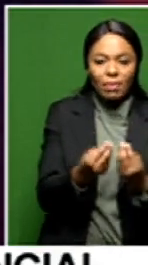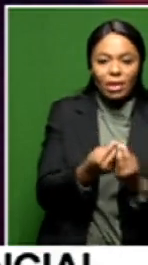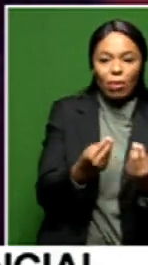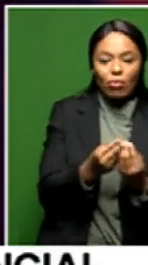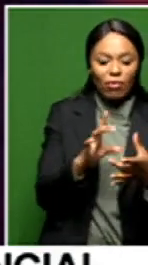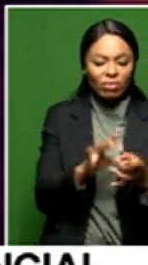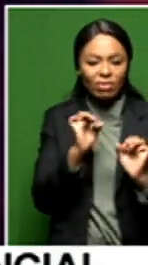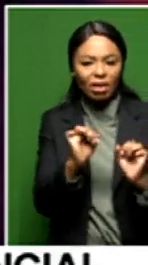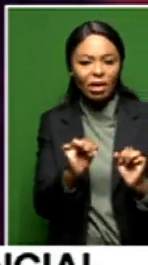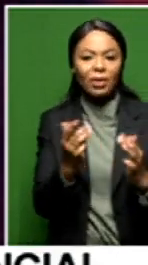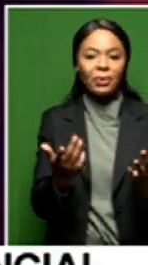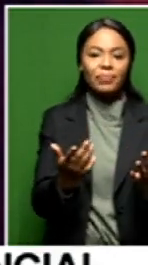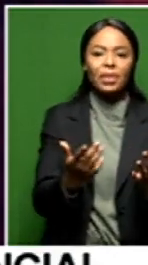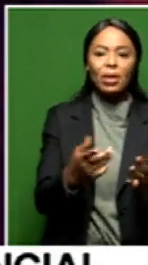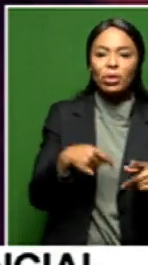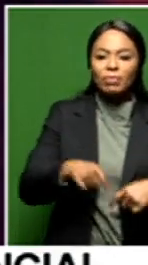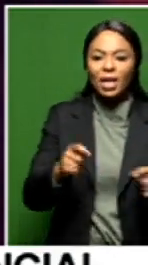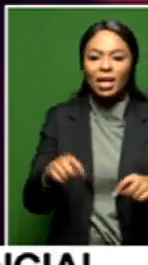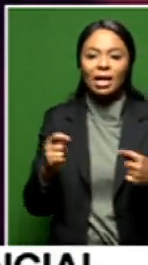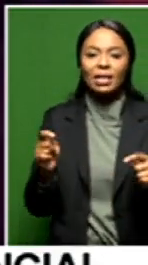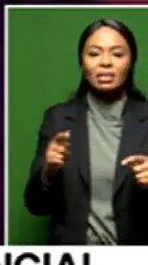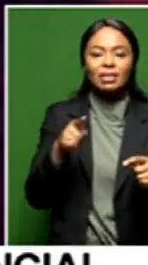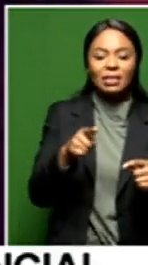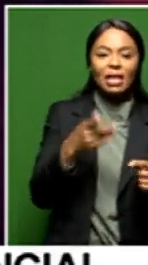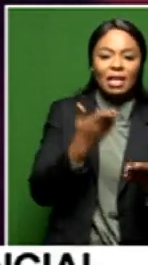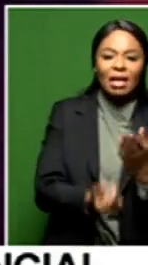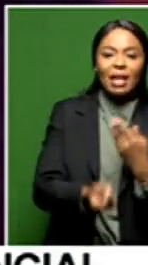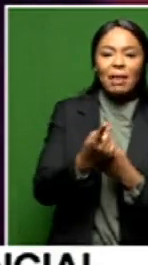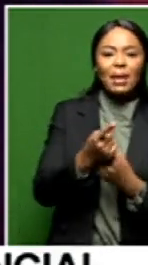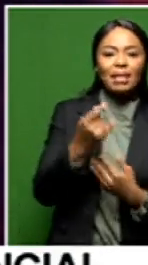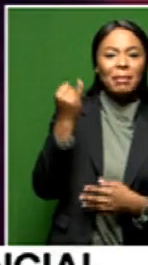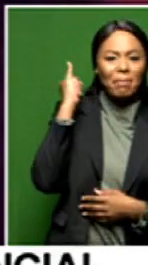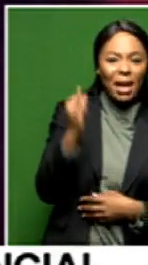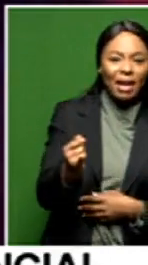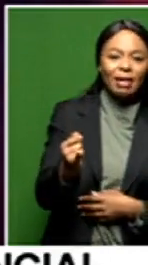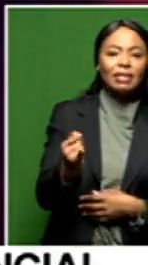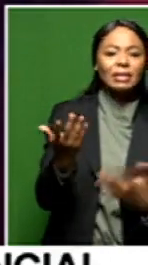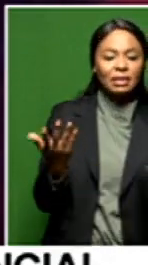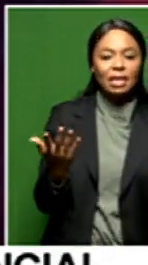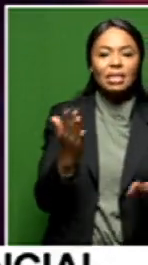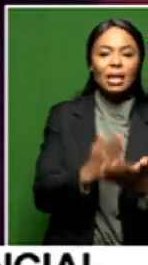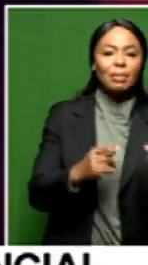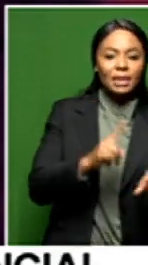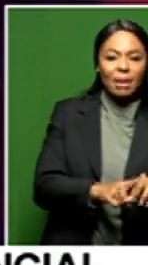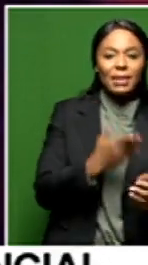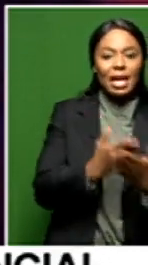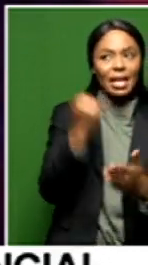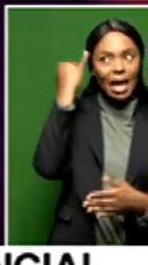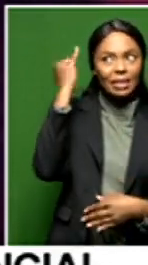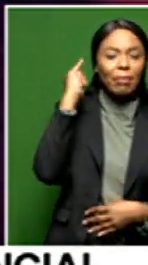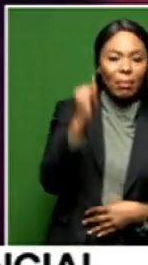say seemingly, sometimes you can discern between a bad idea and a good idea. But if you're overwhelmed, you're juggling Zoom